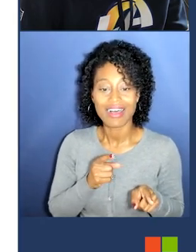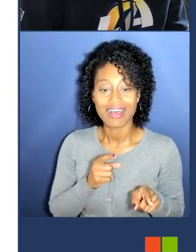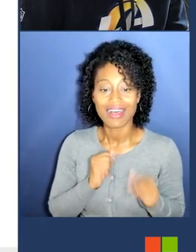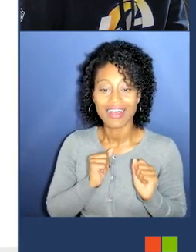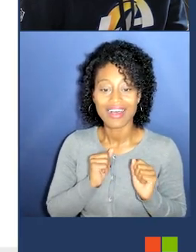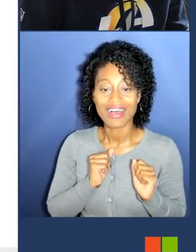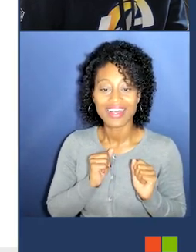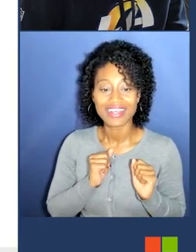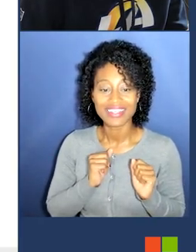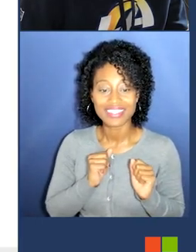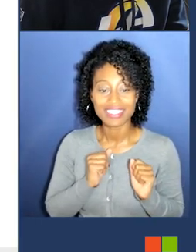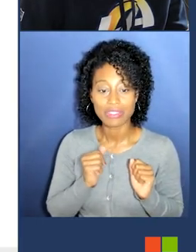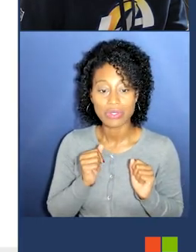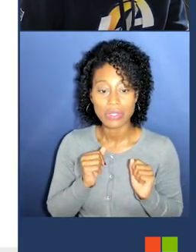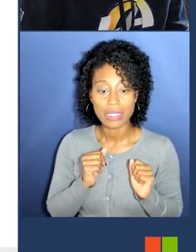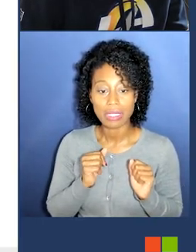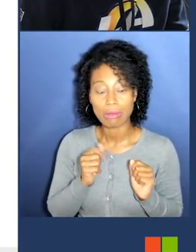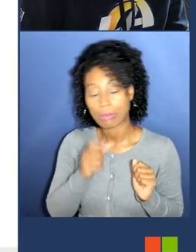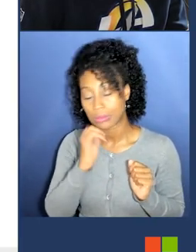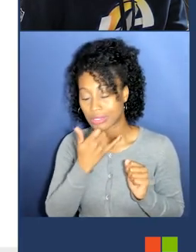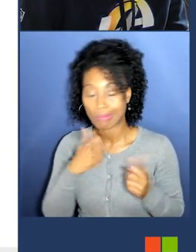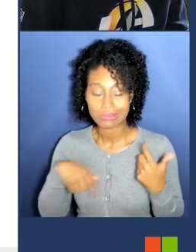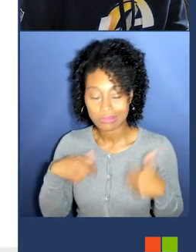Automation rules.